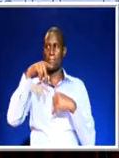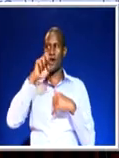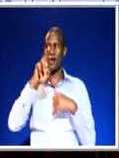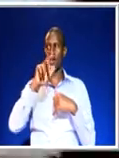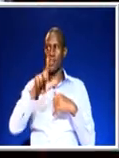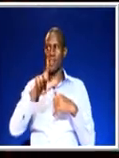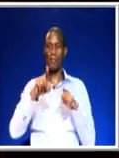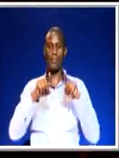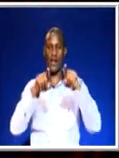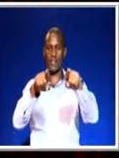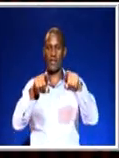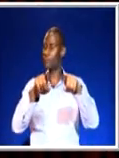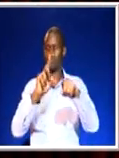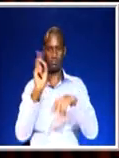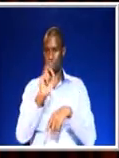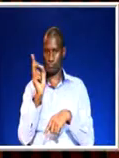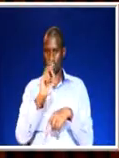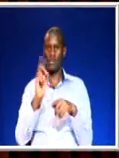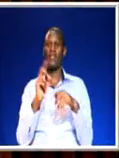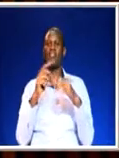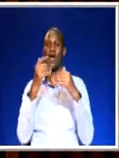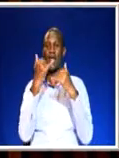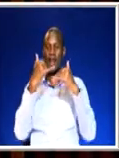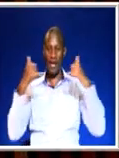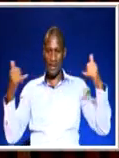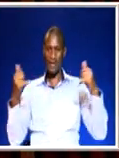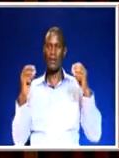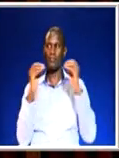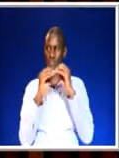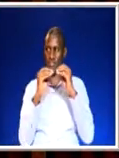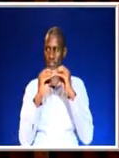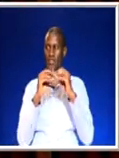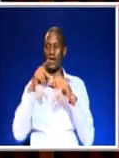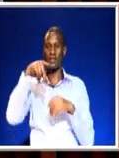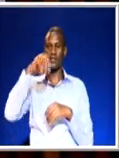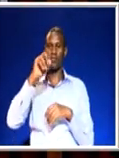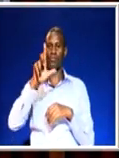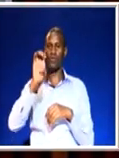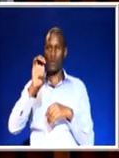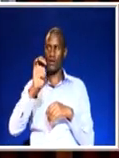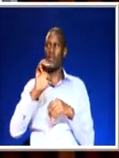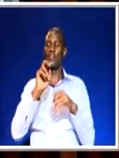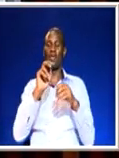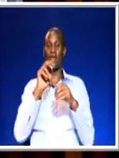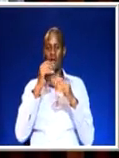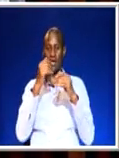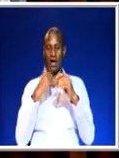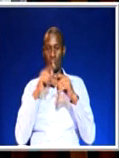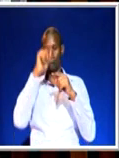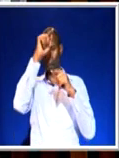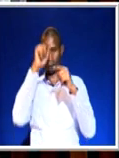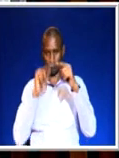Longitudes are lines which meet at the poles. So they run from the North Pole down to